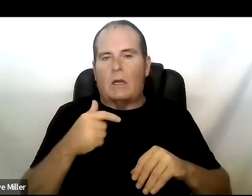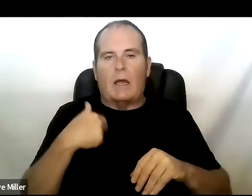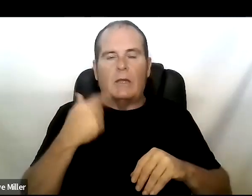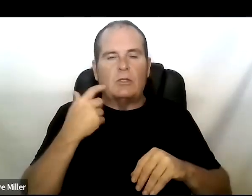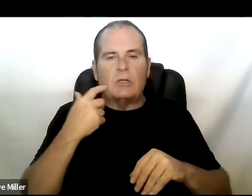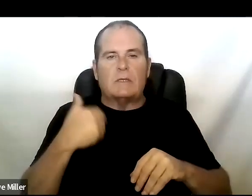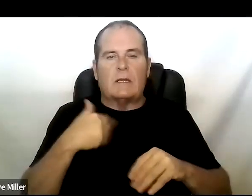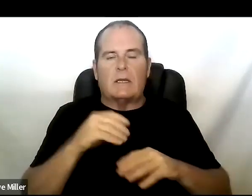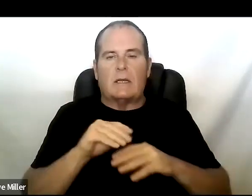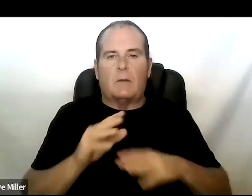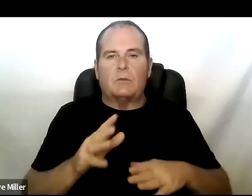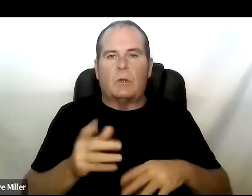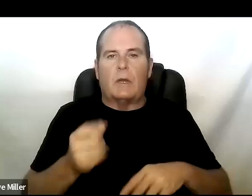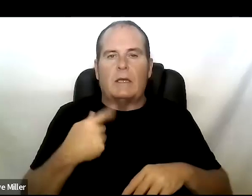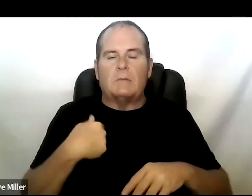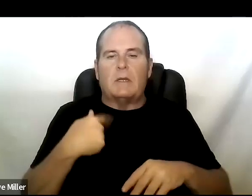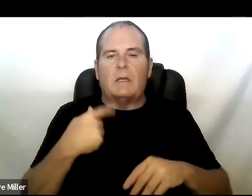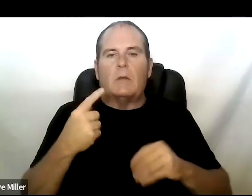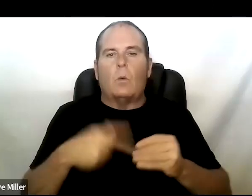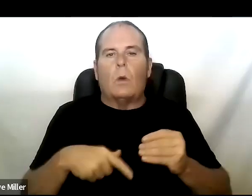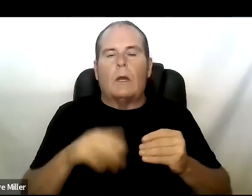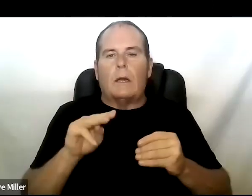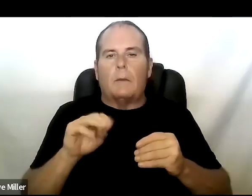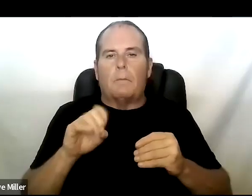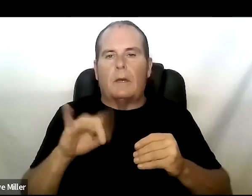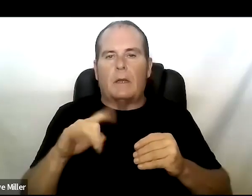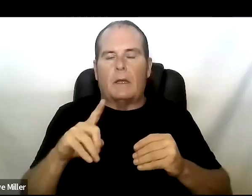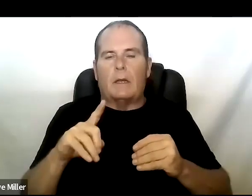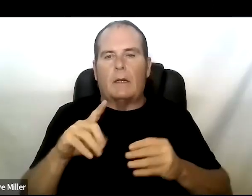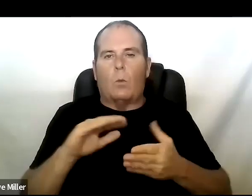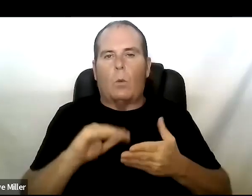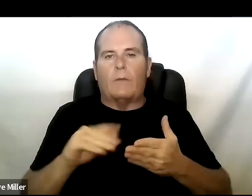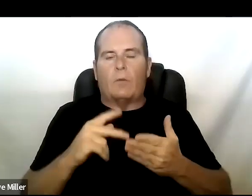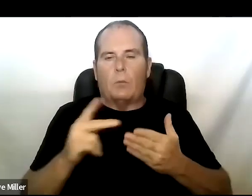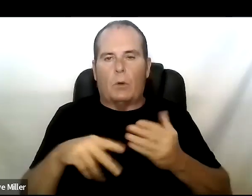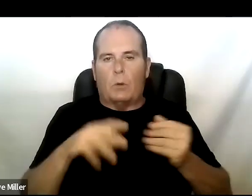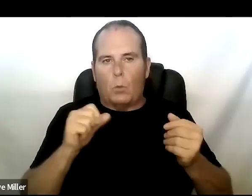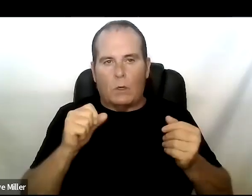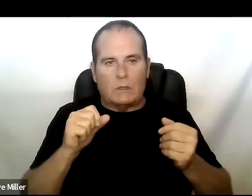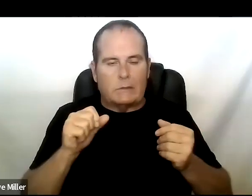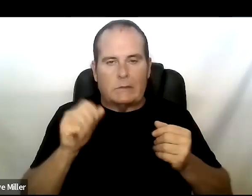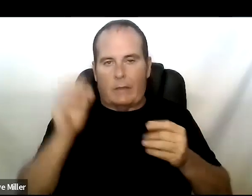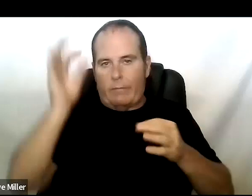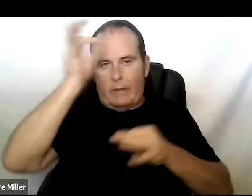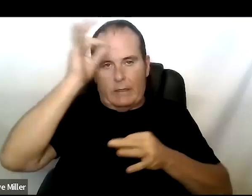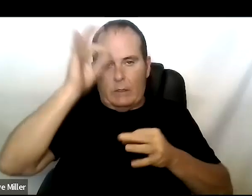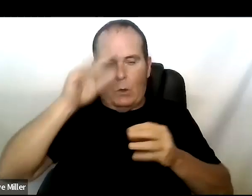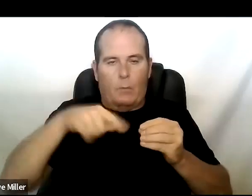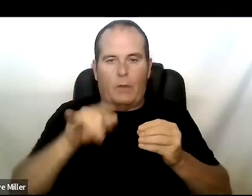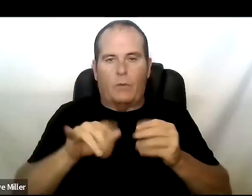me what a Medicaid waiver program was. Had no idea about these types of